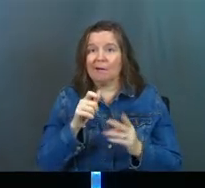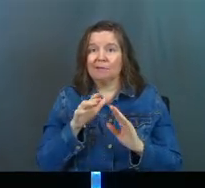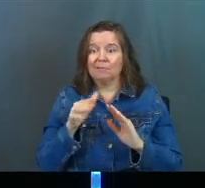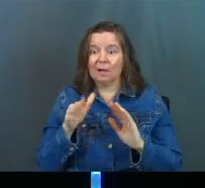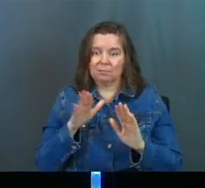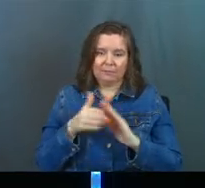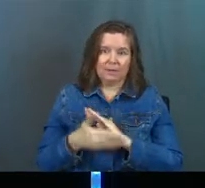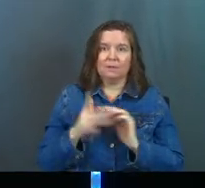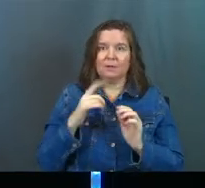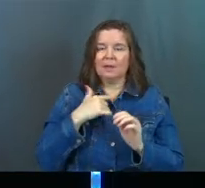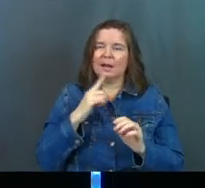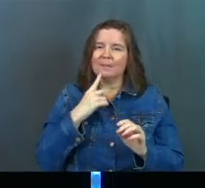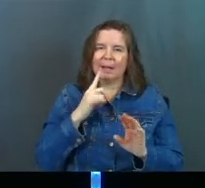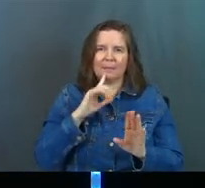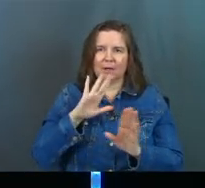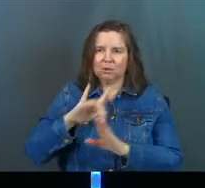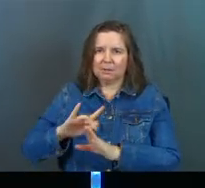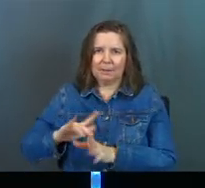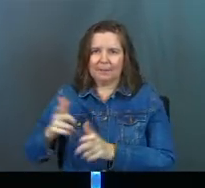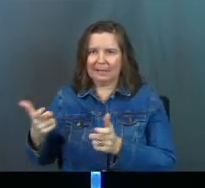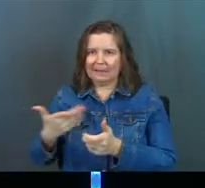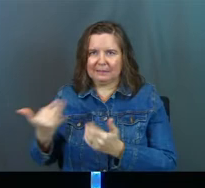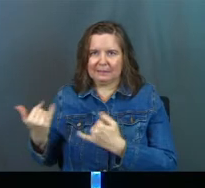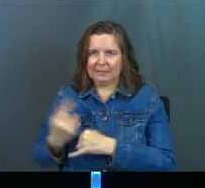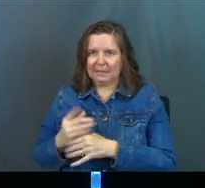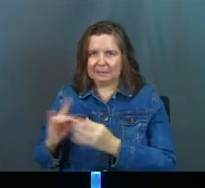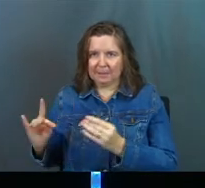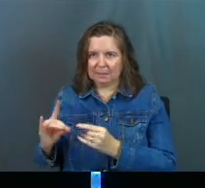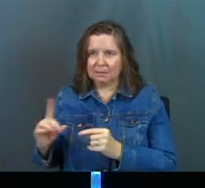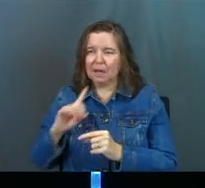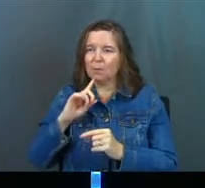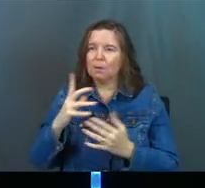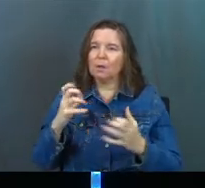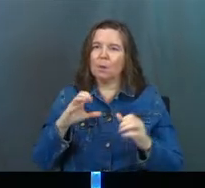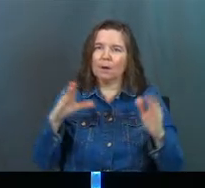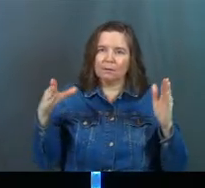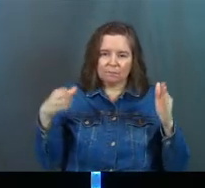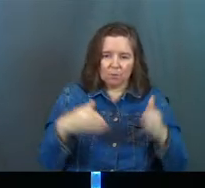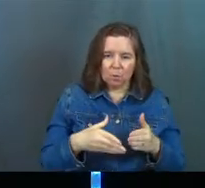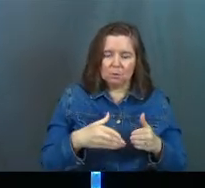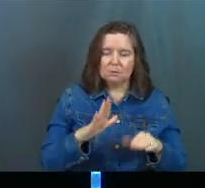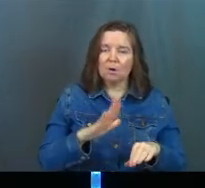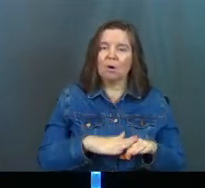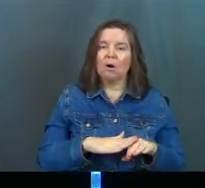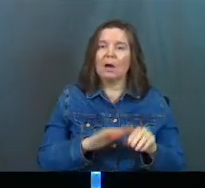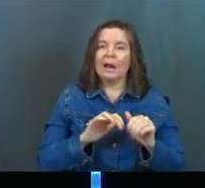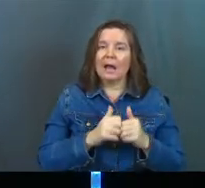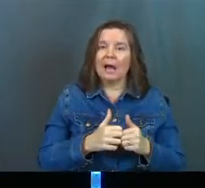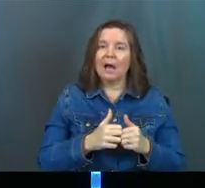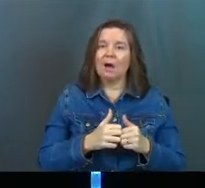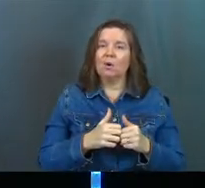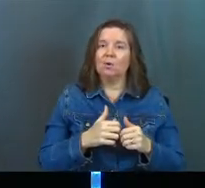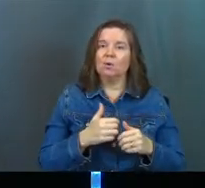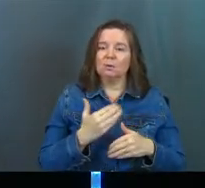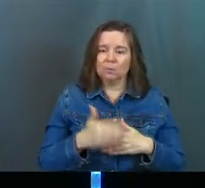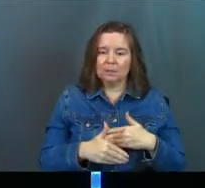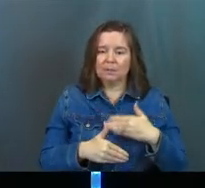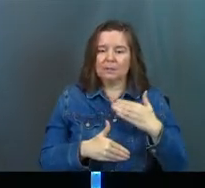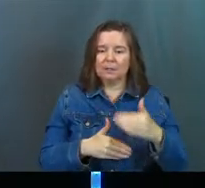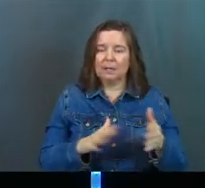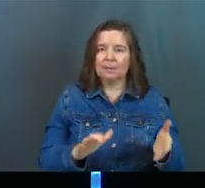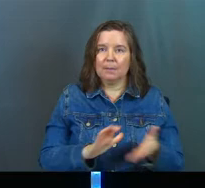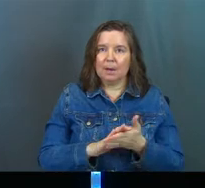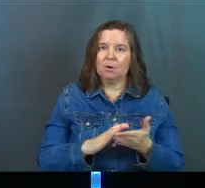And I'm really not going after the big issues in today's message. I really want to keep it focused on how do we just keep